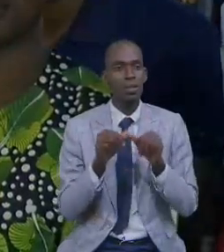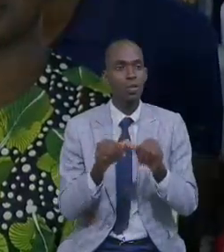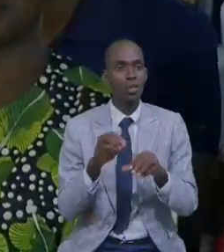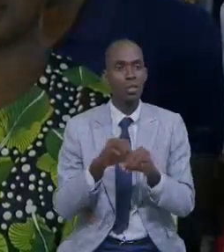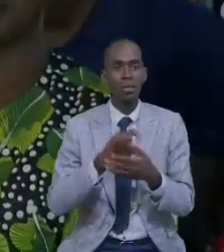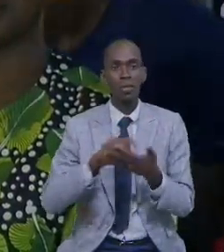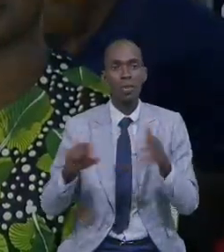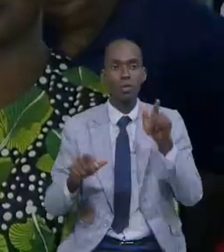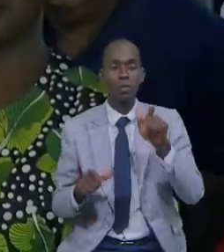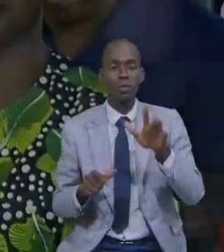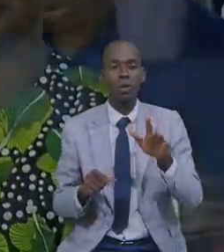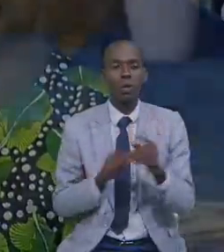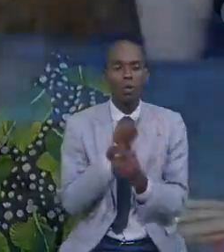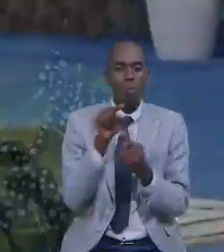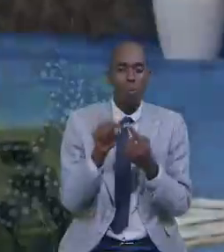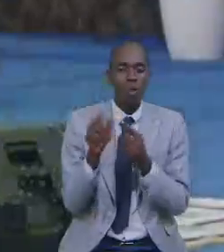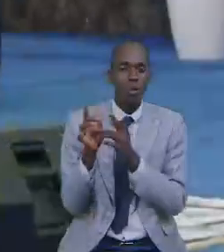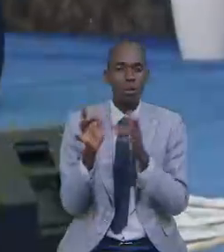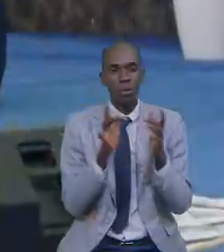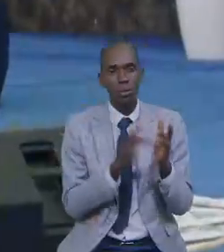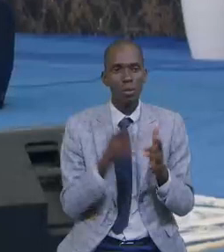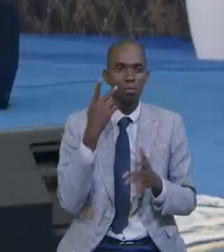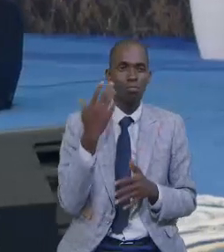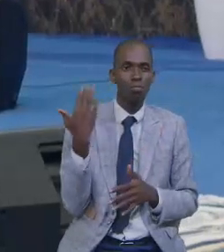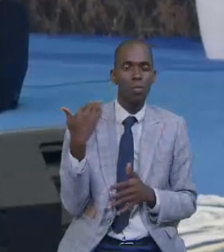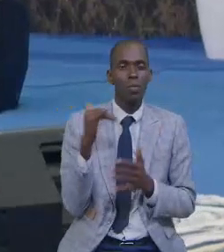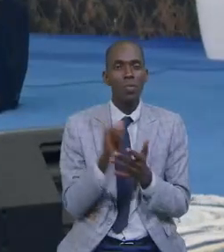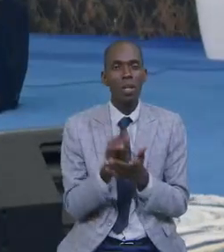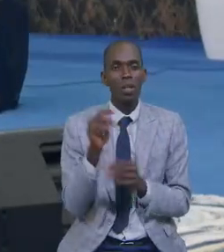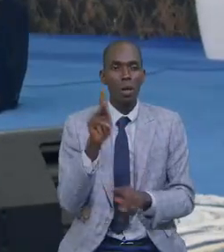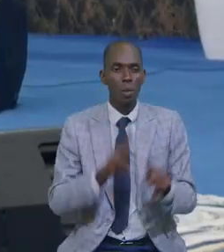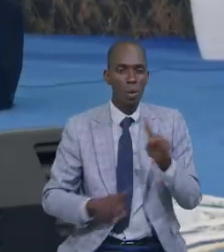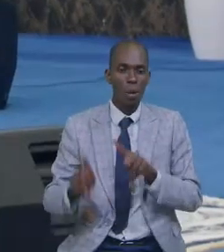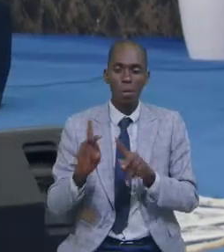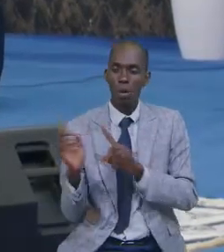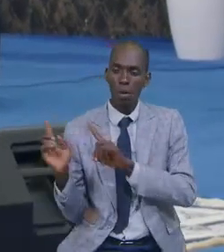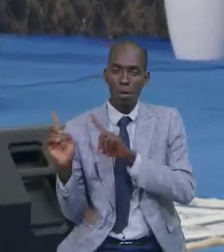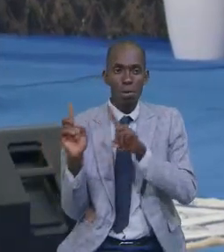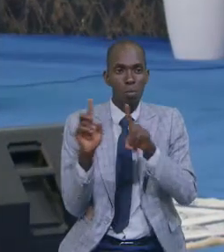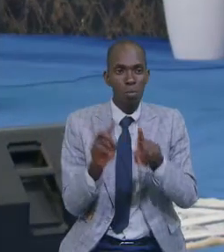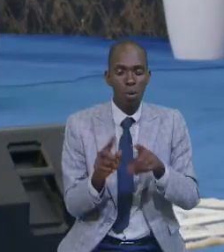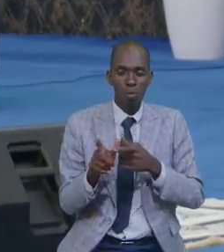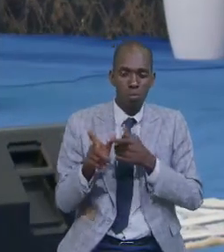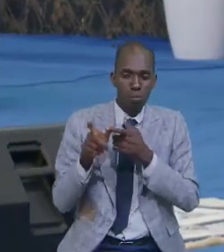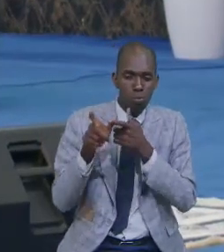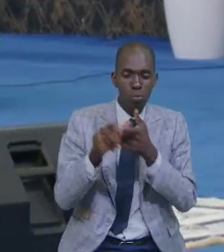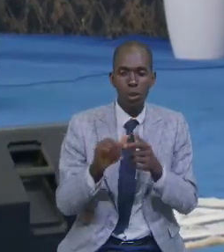In verse 25, when Jesus saw that the people came running together,